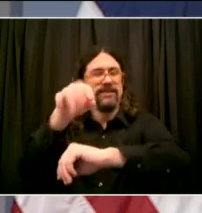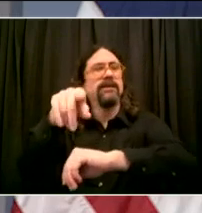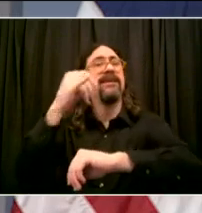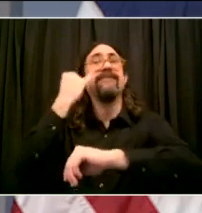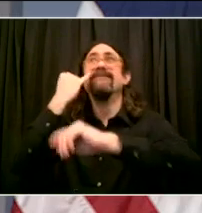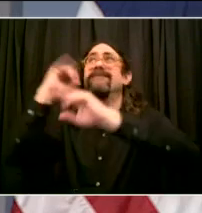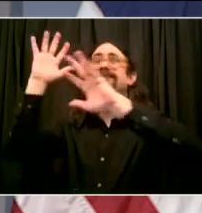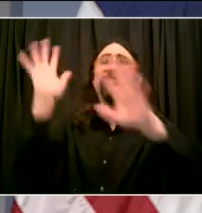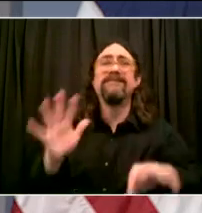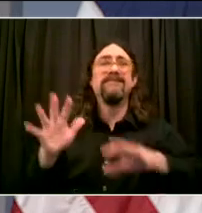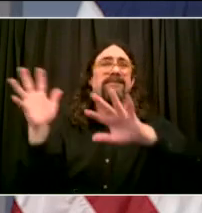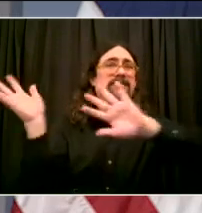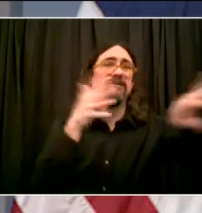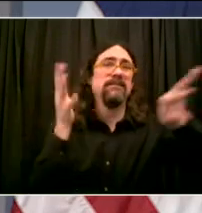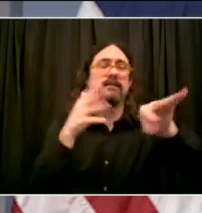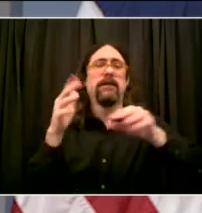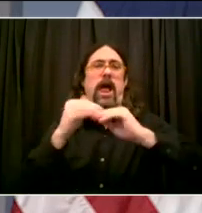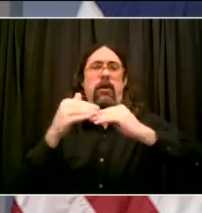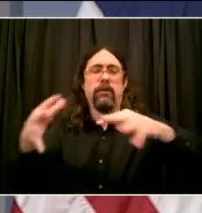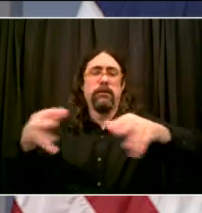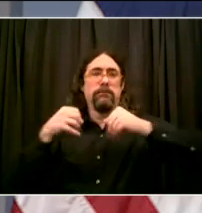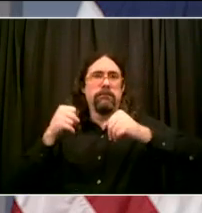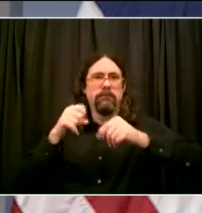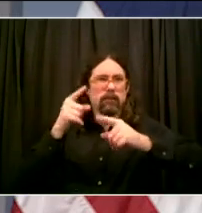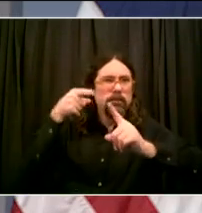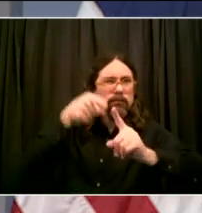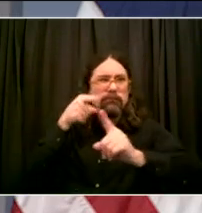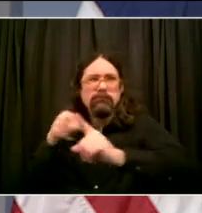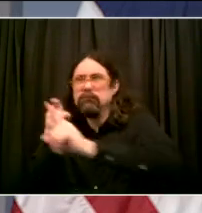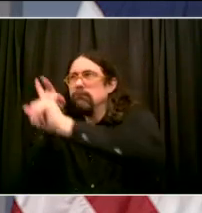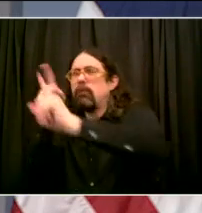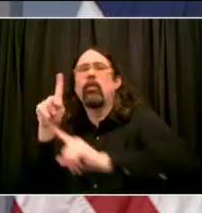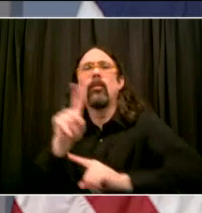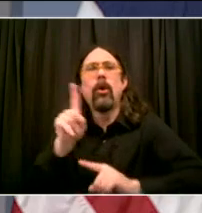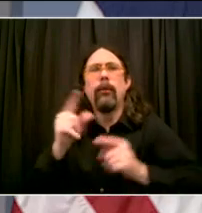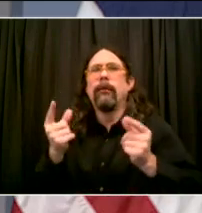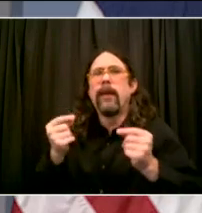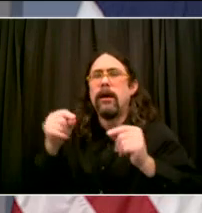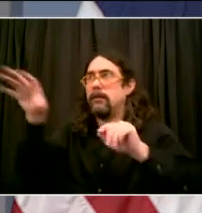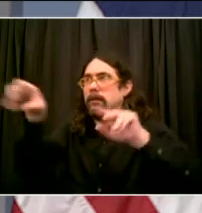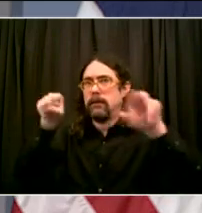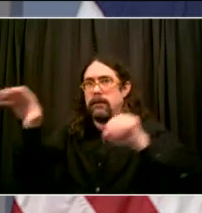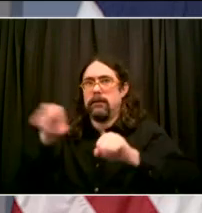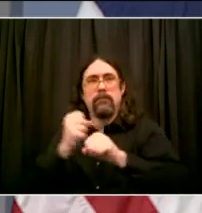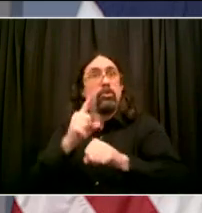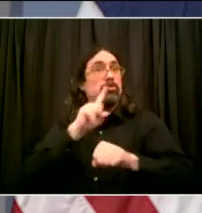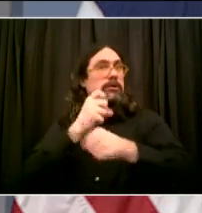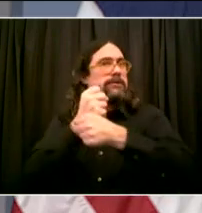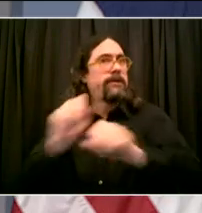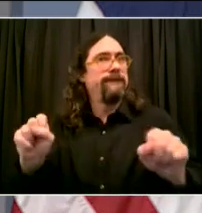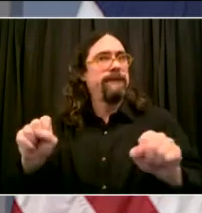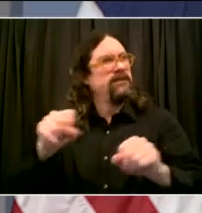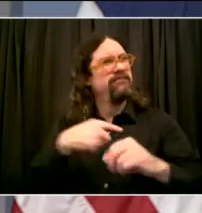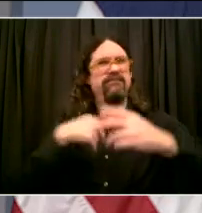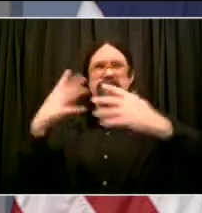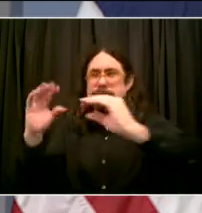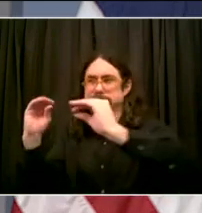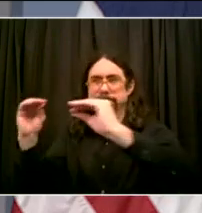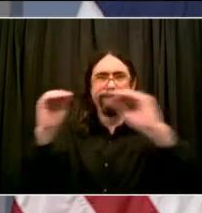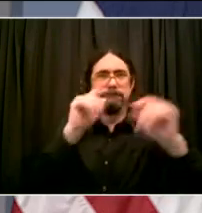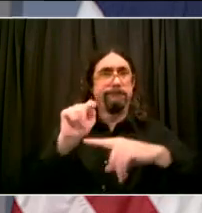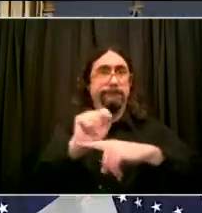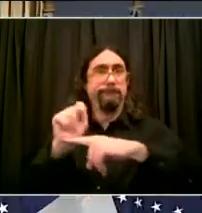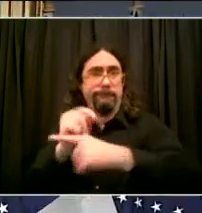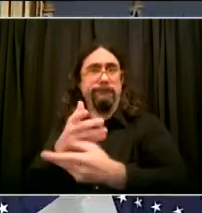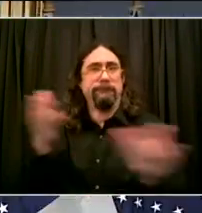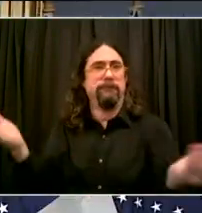And we've seen a lot of the restaurant owners, even now in the daytime, coming out and making their own cursory looks to make sure that they're ready for when they can reopen.